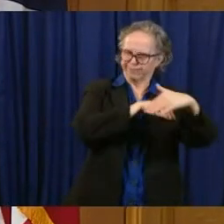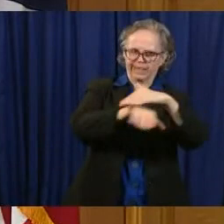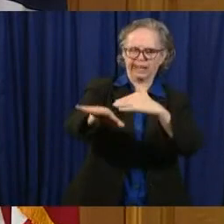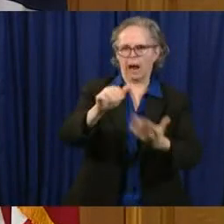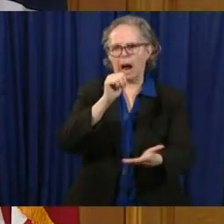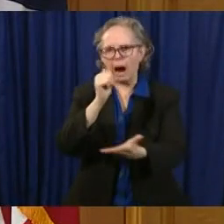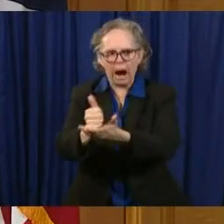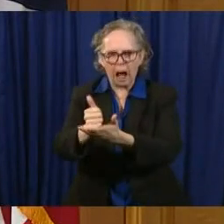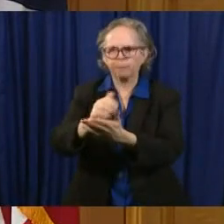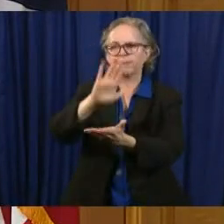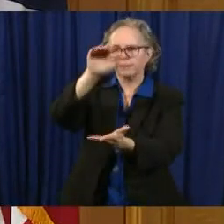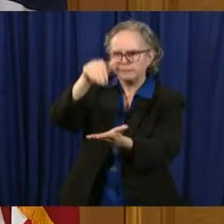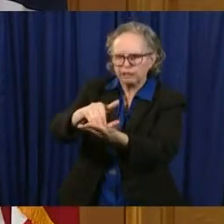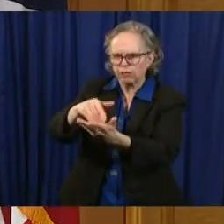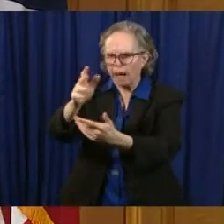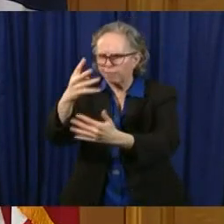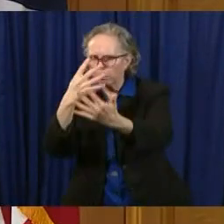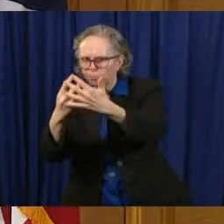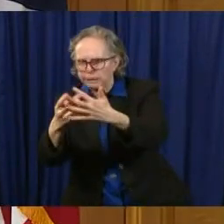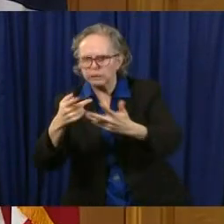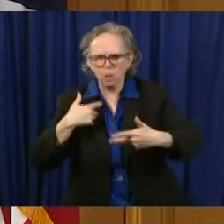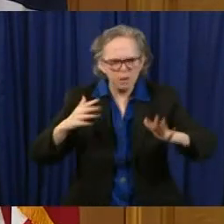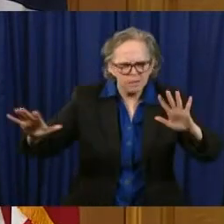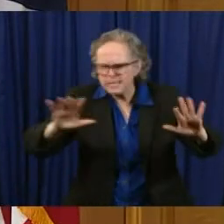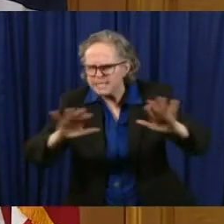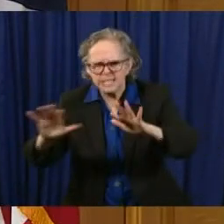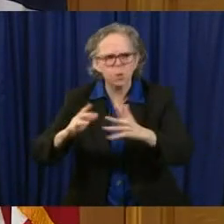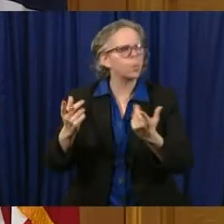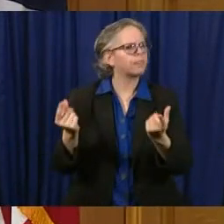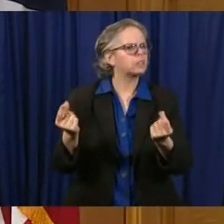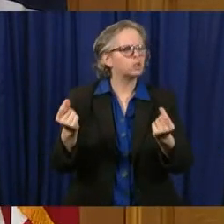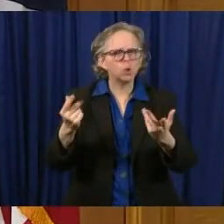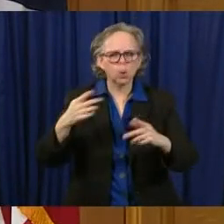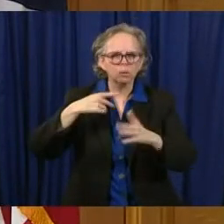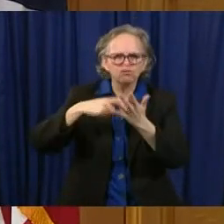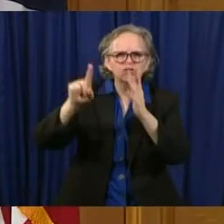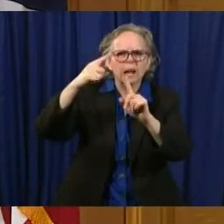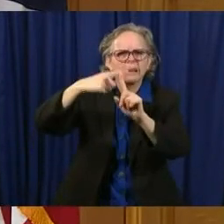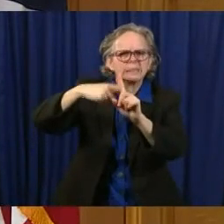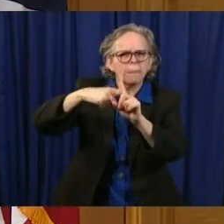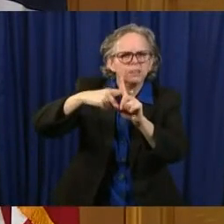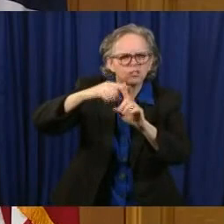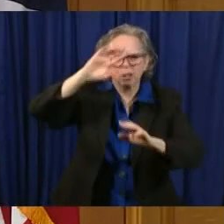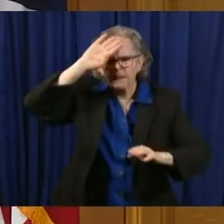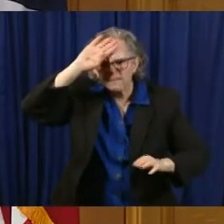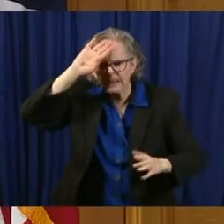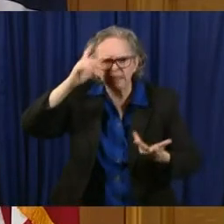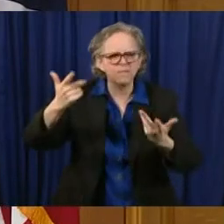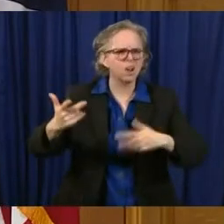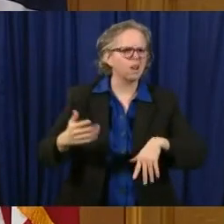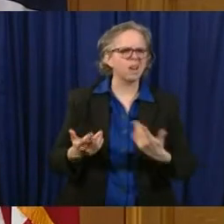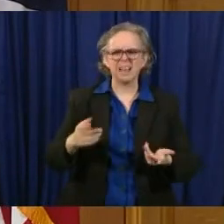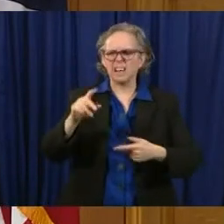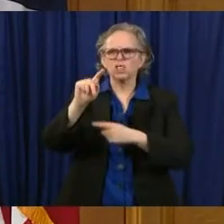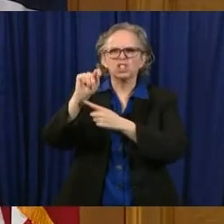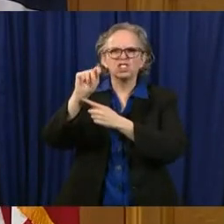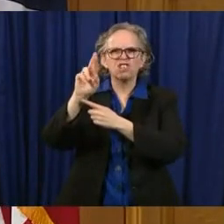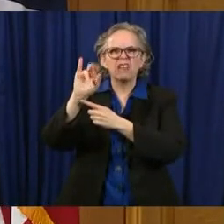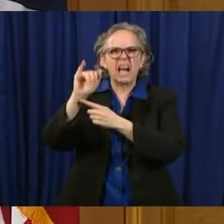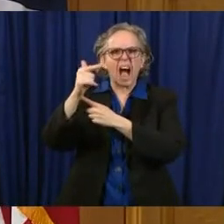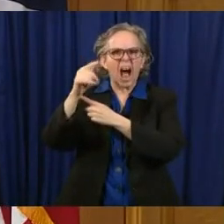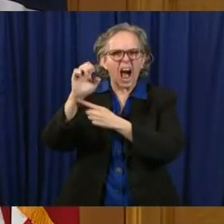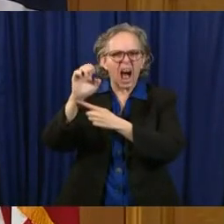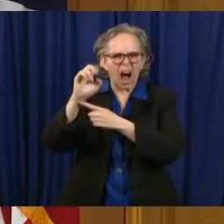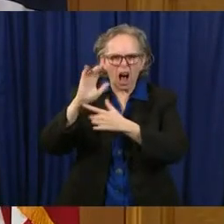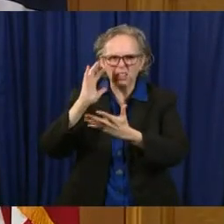providing triage support. They'll be taking temperatures, helping with non-COVID cases. They will also help